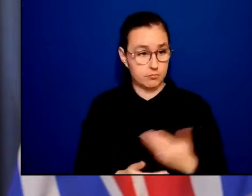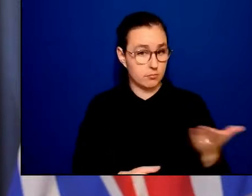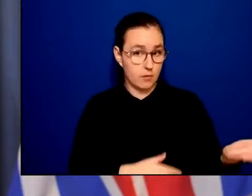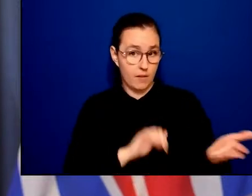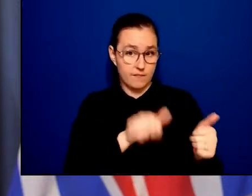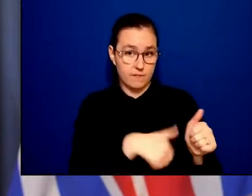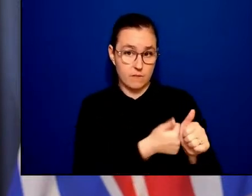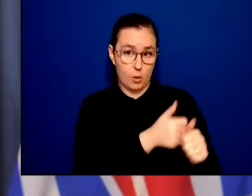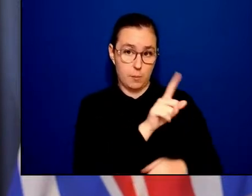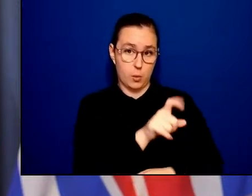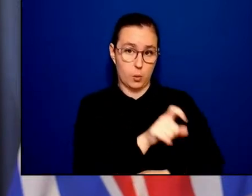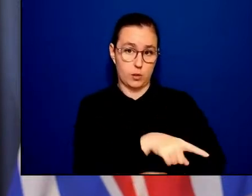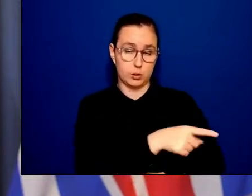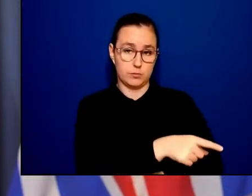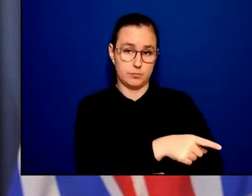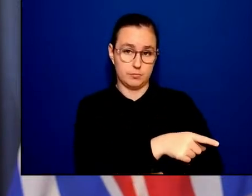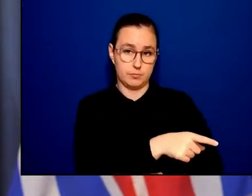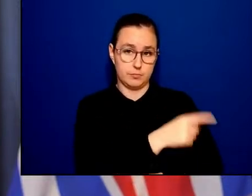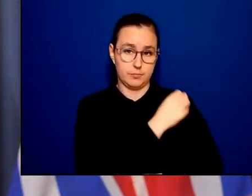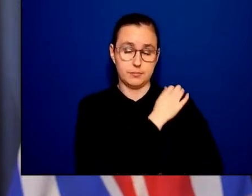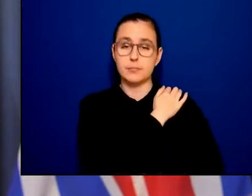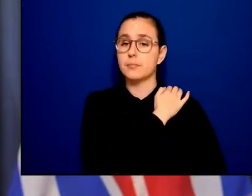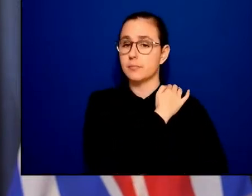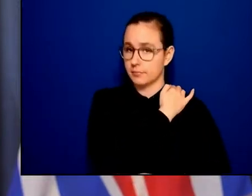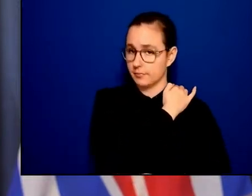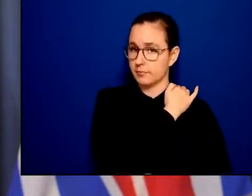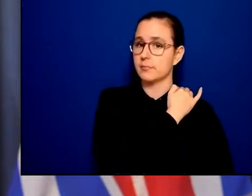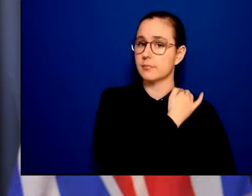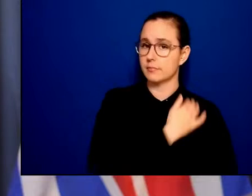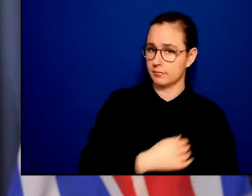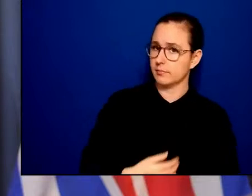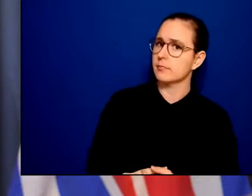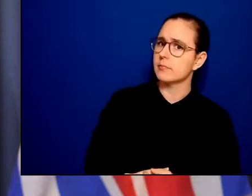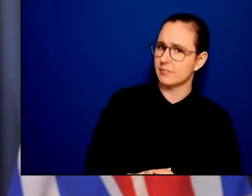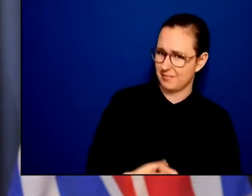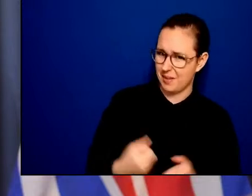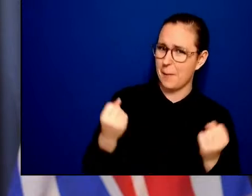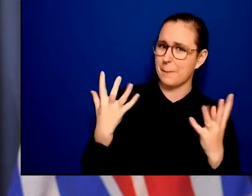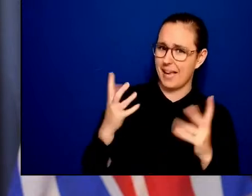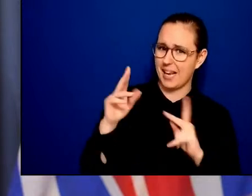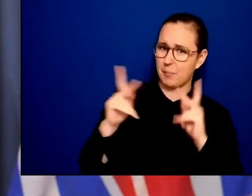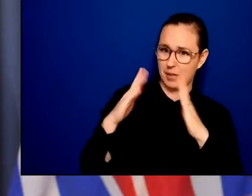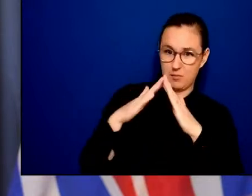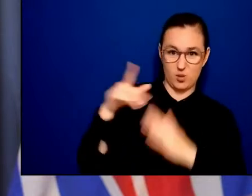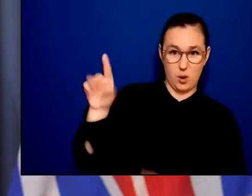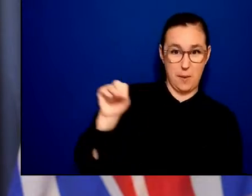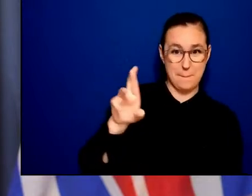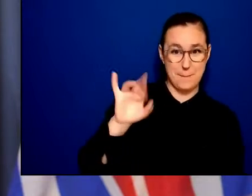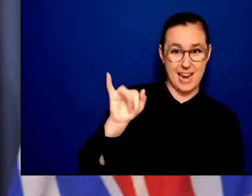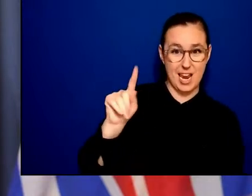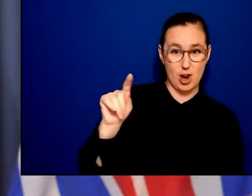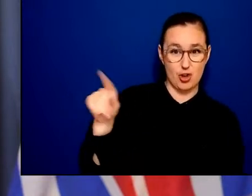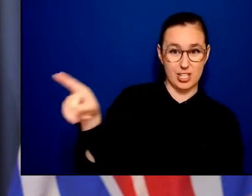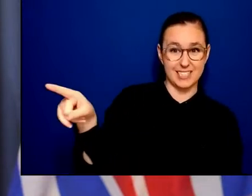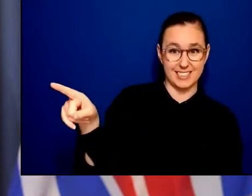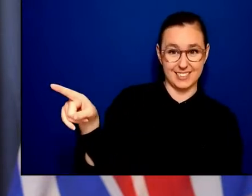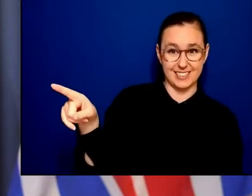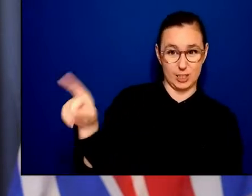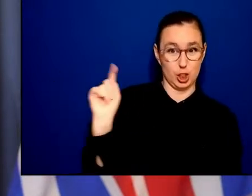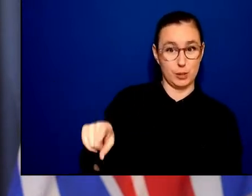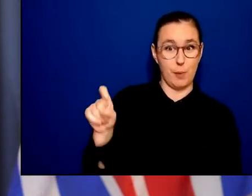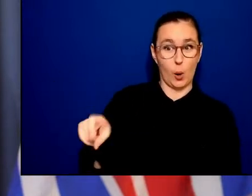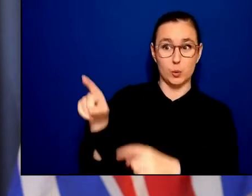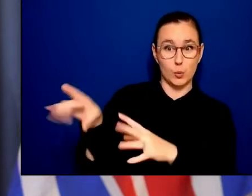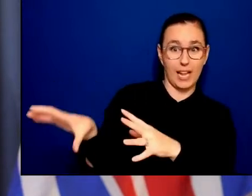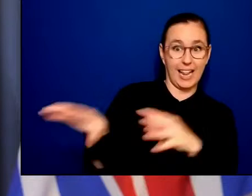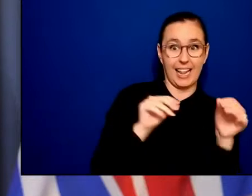stayed behind in Merritt despite the evacuation order. Some of them say that they have nowhere else to go, that anywhere they try to find accommodations is fully